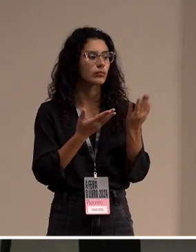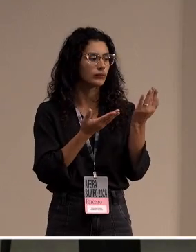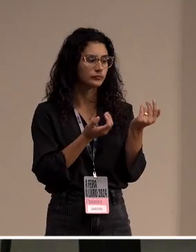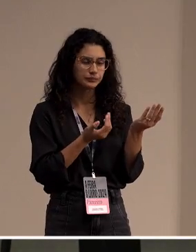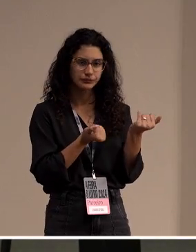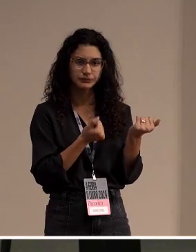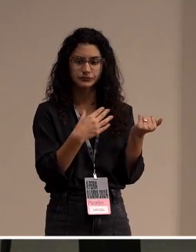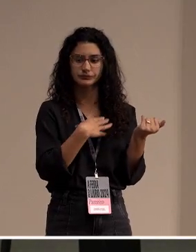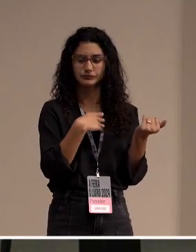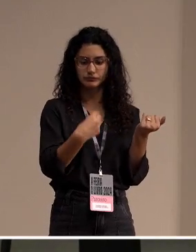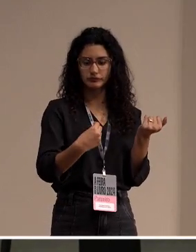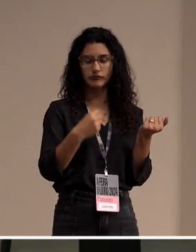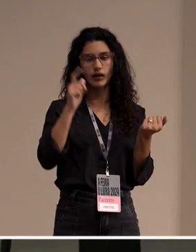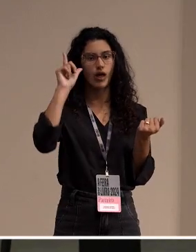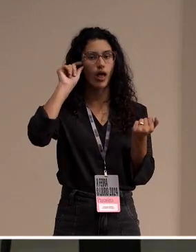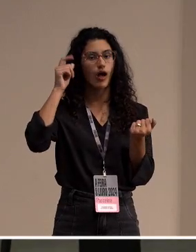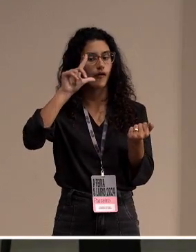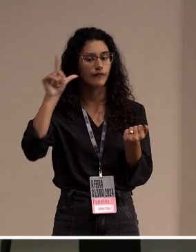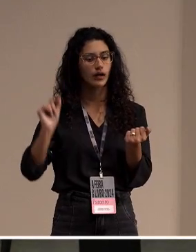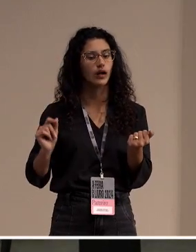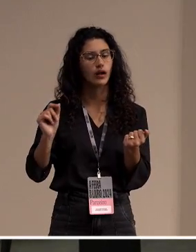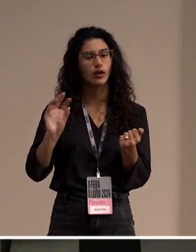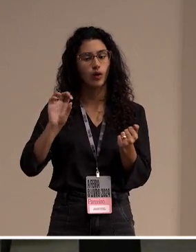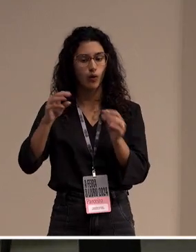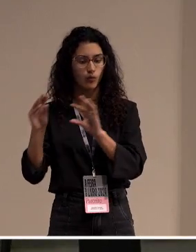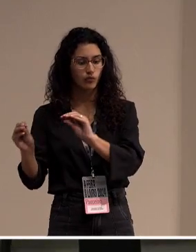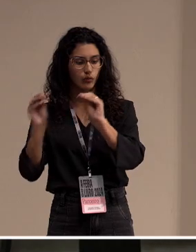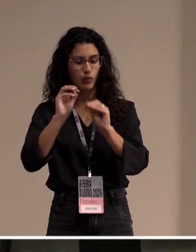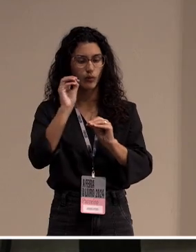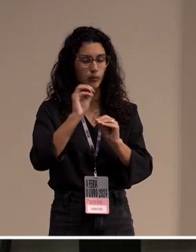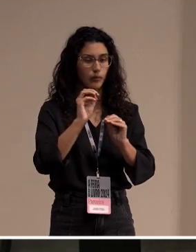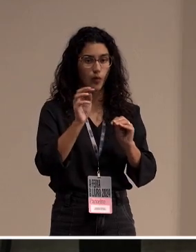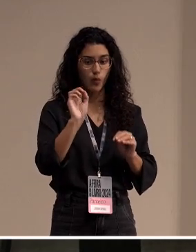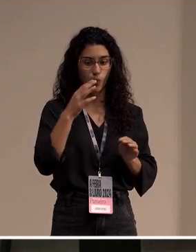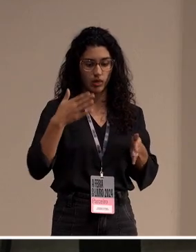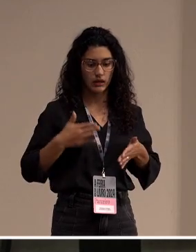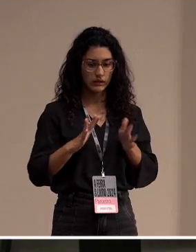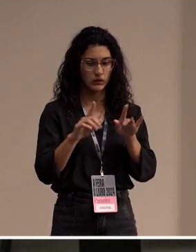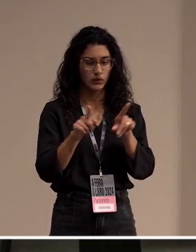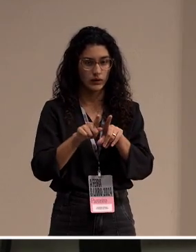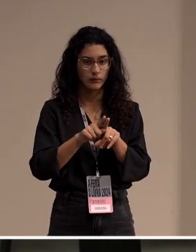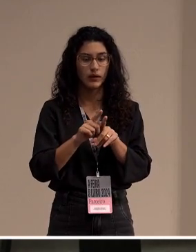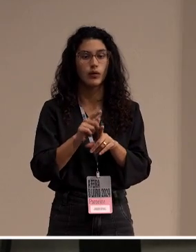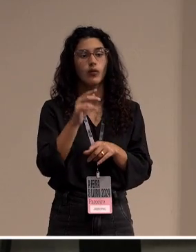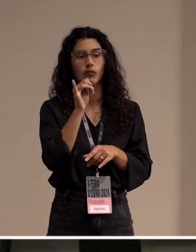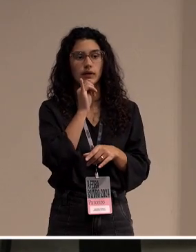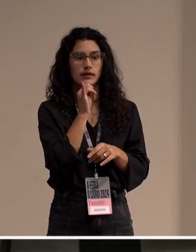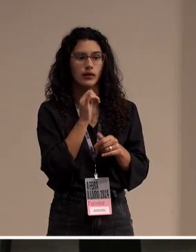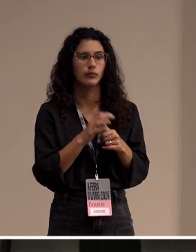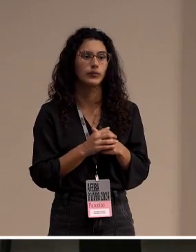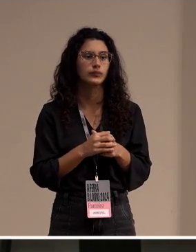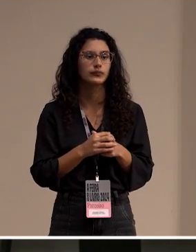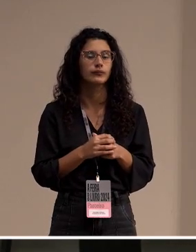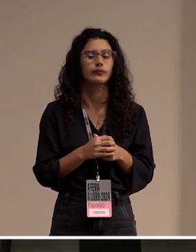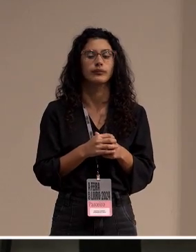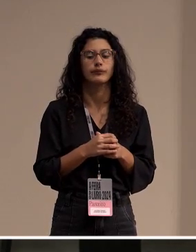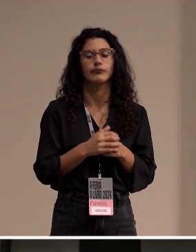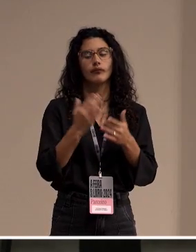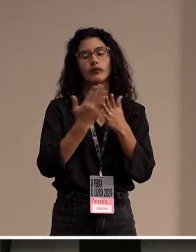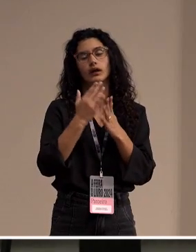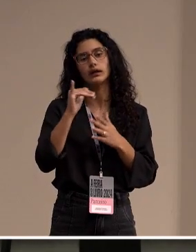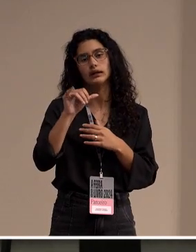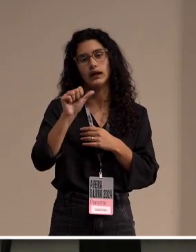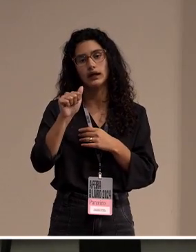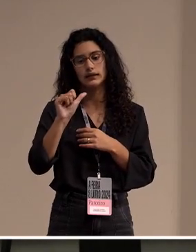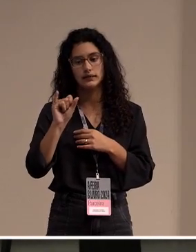jovens filhos de africanos que ou migraram para a América ou nasceram para a América. Então, vou pegar um exemplo, a escritora Yaa Gyasi, que